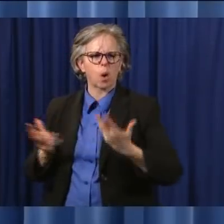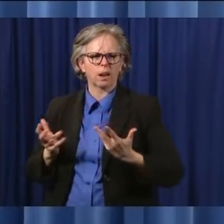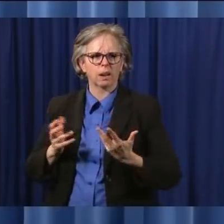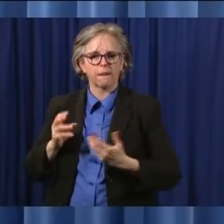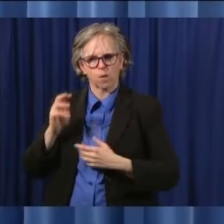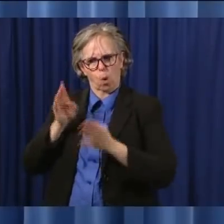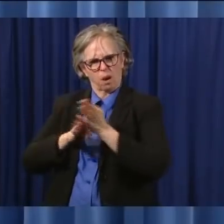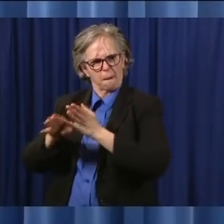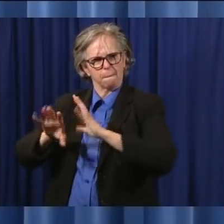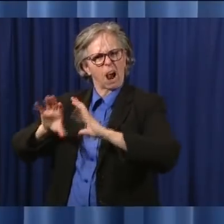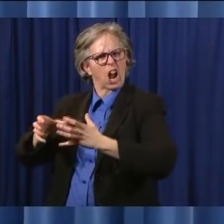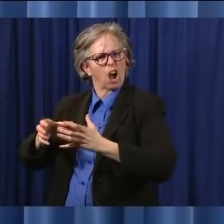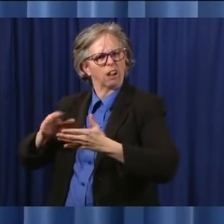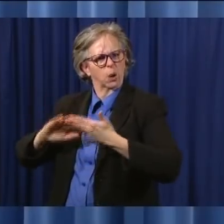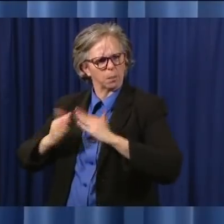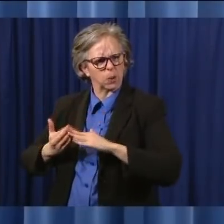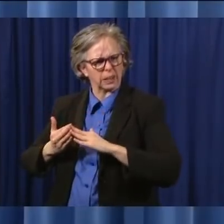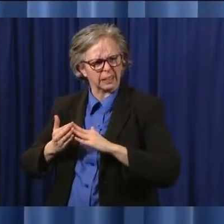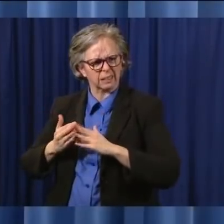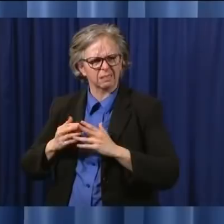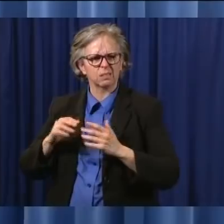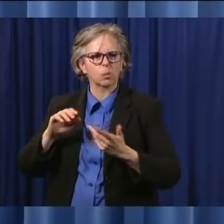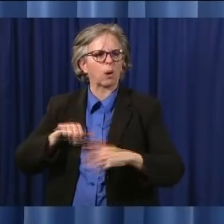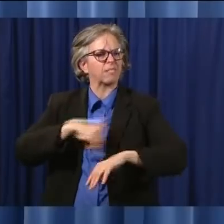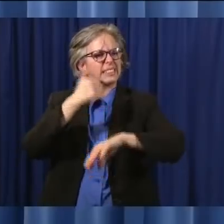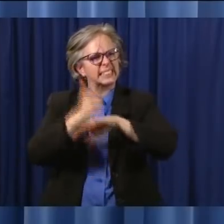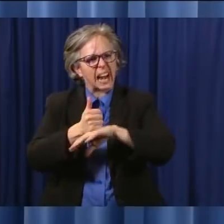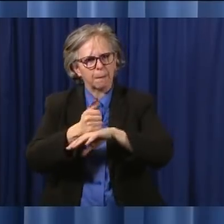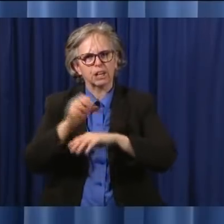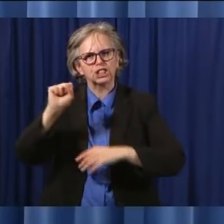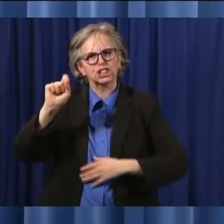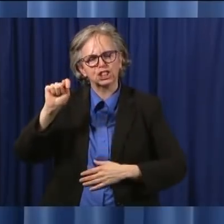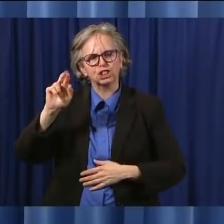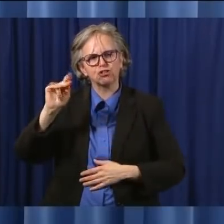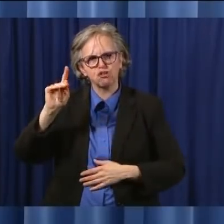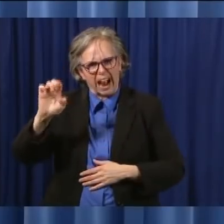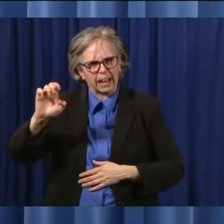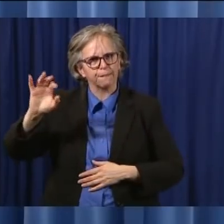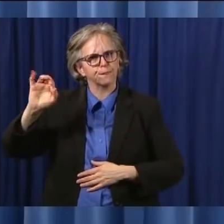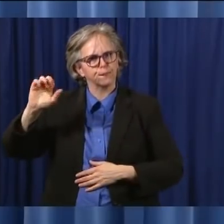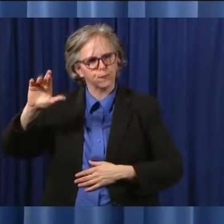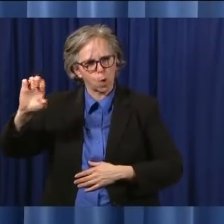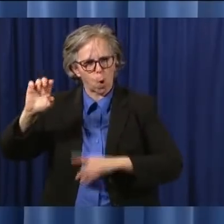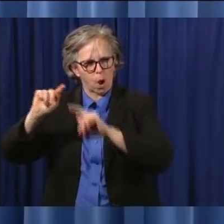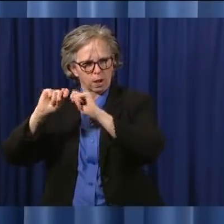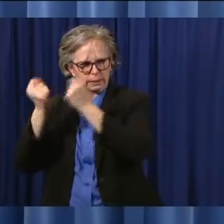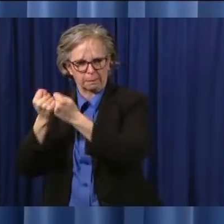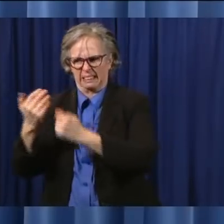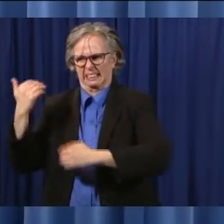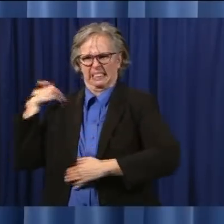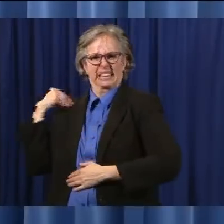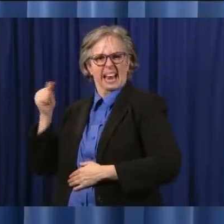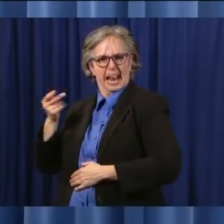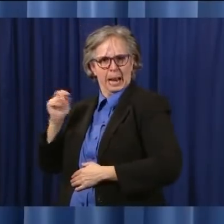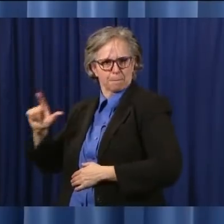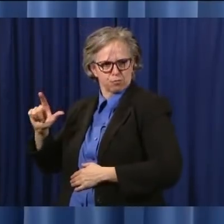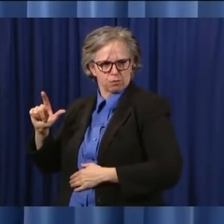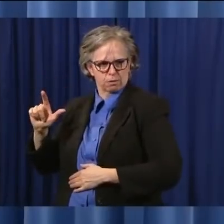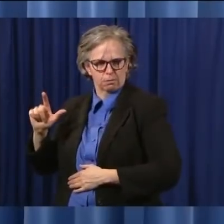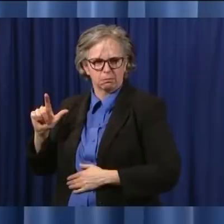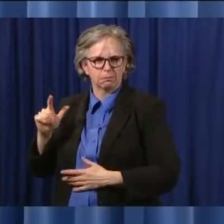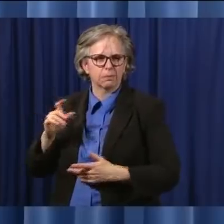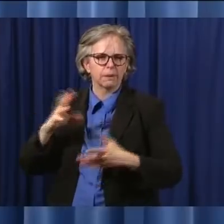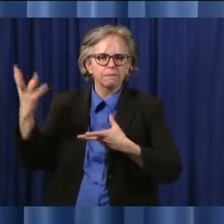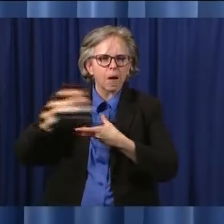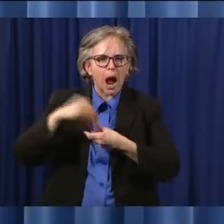in April. We assembled a group of 41 people, some with backgrounds in health and all with